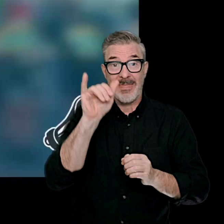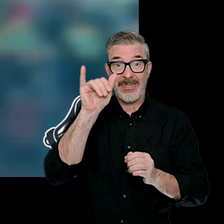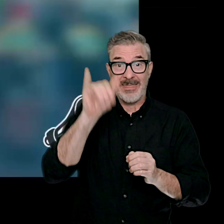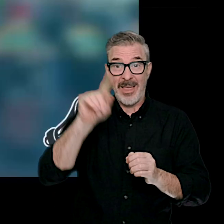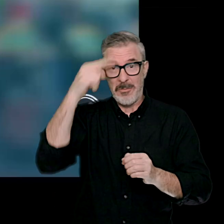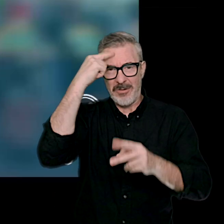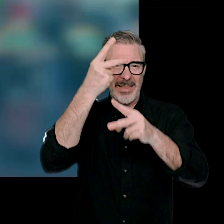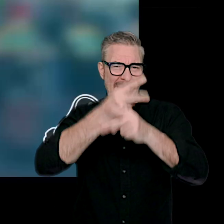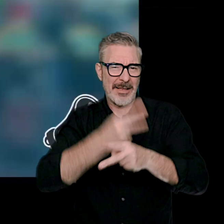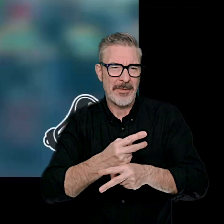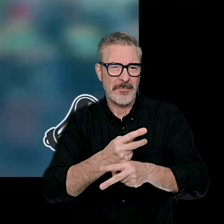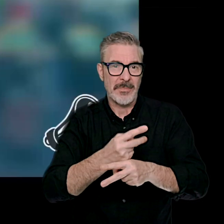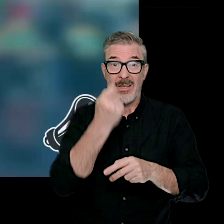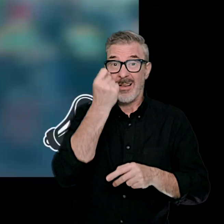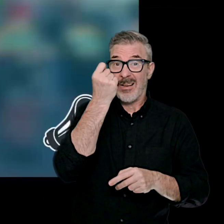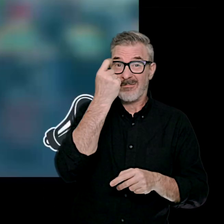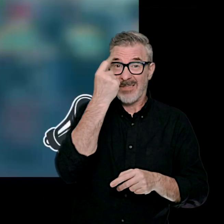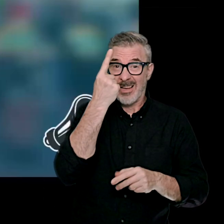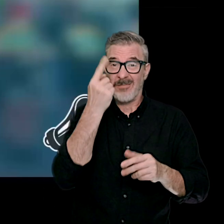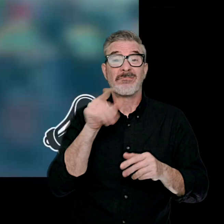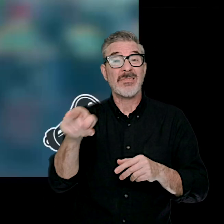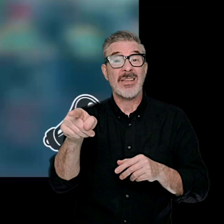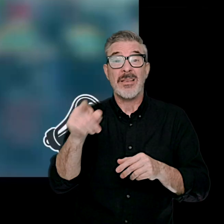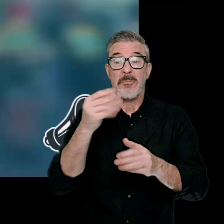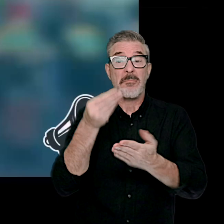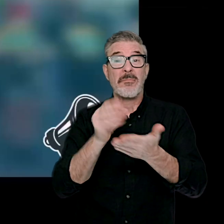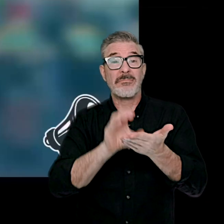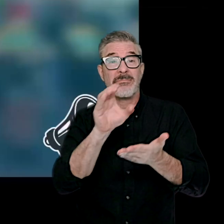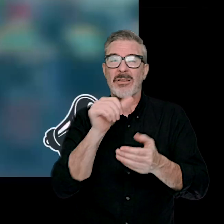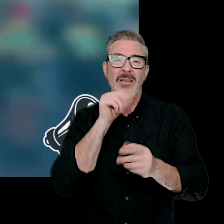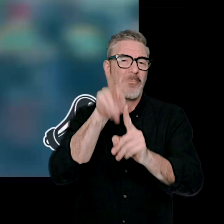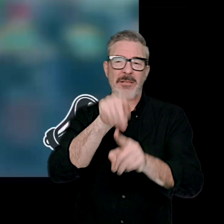It's important to note that construction workers are not entitled to CLOS.